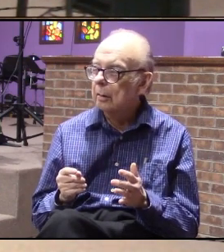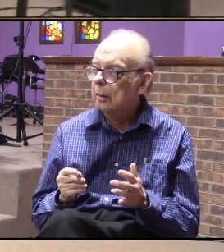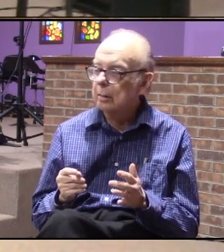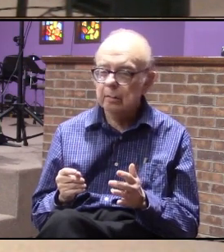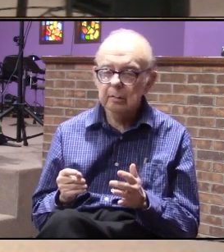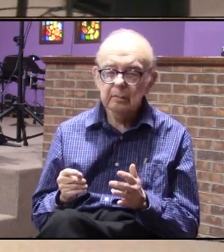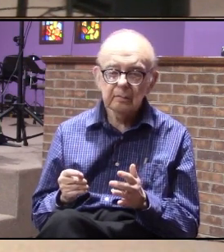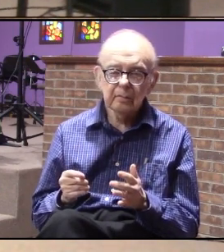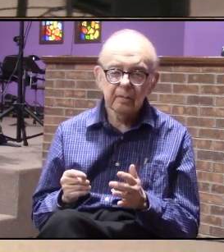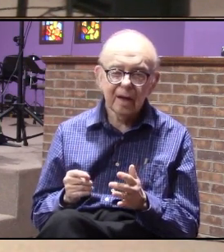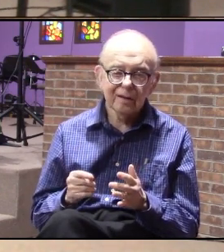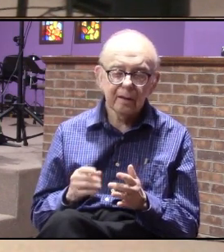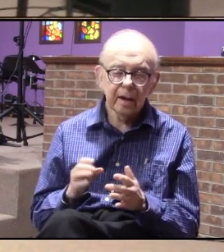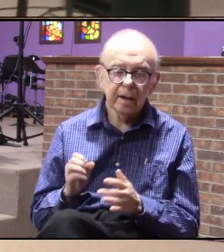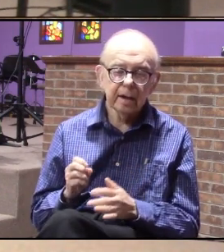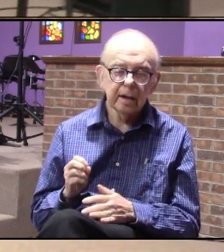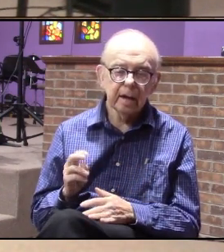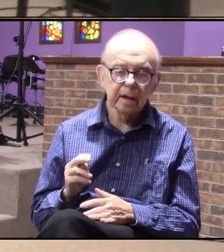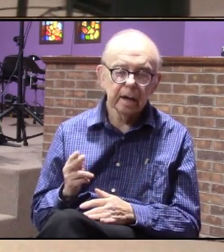enhanced